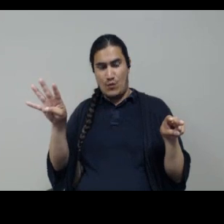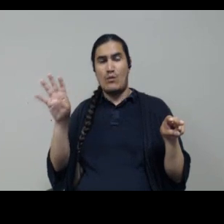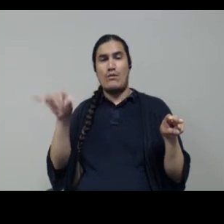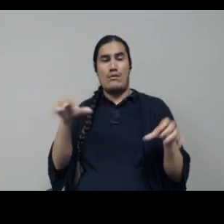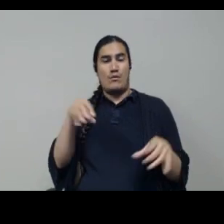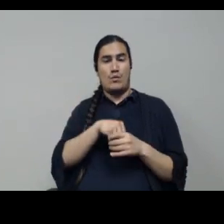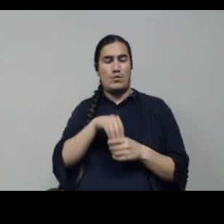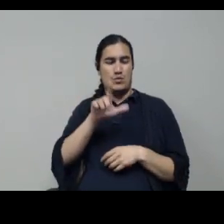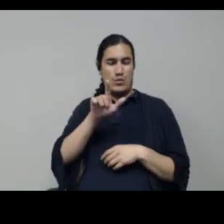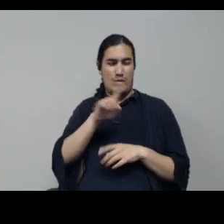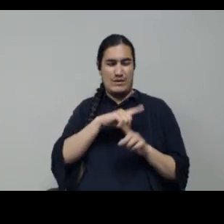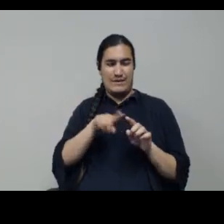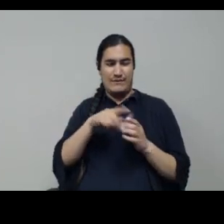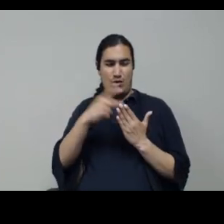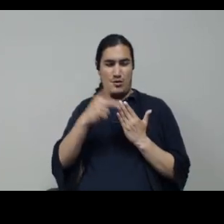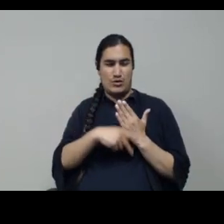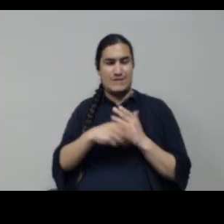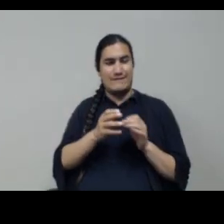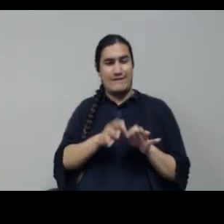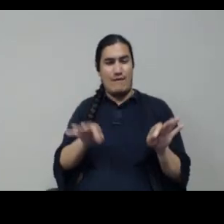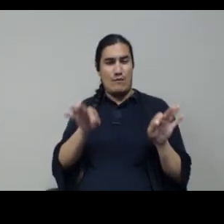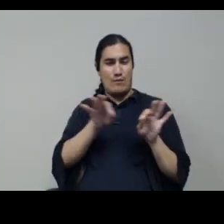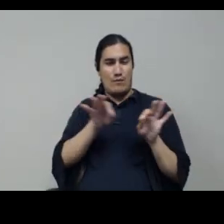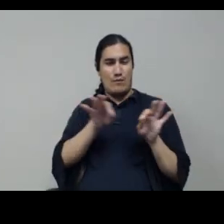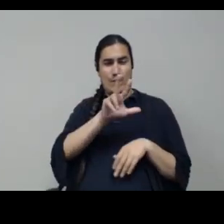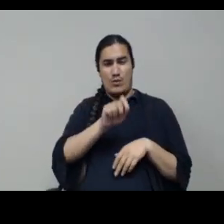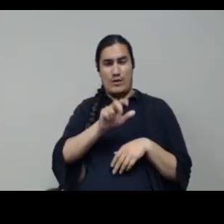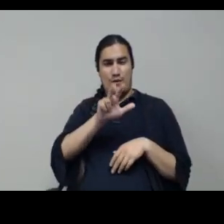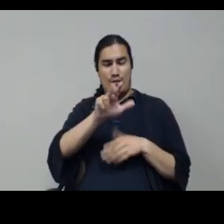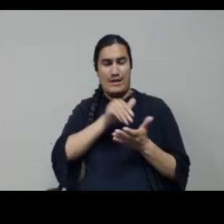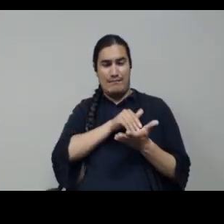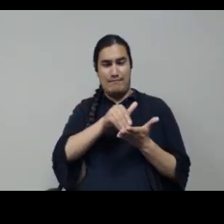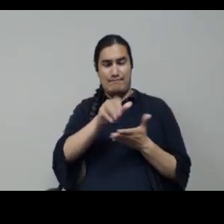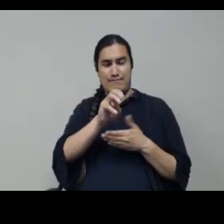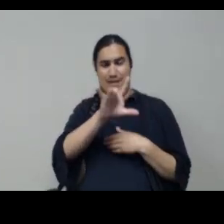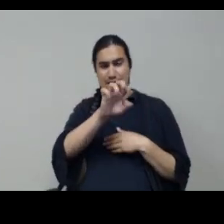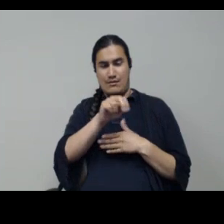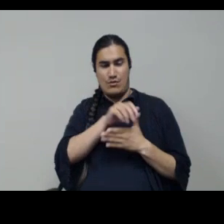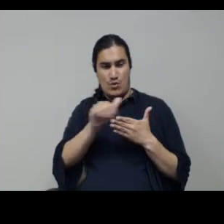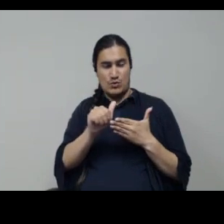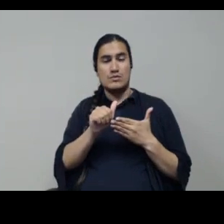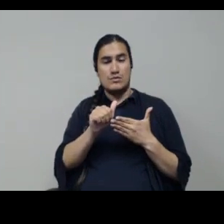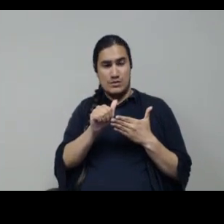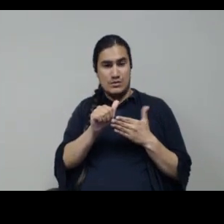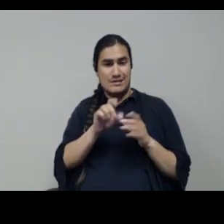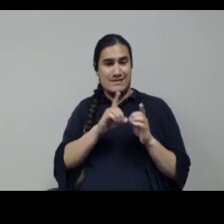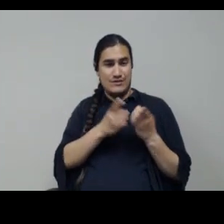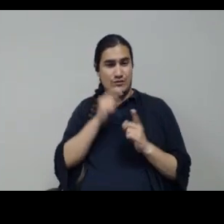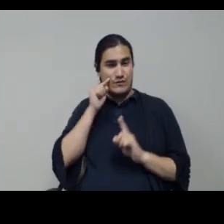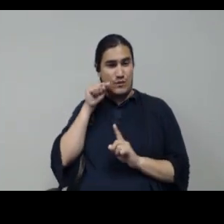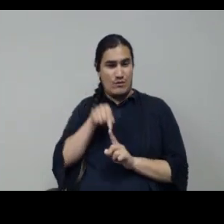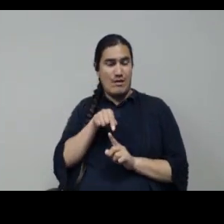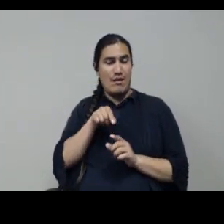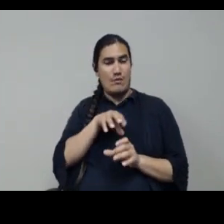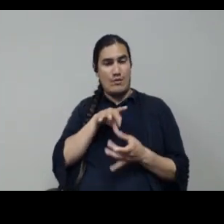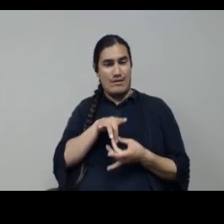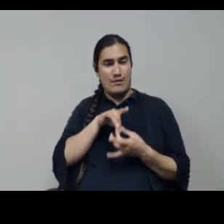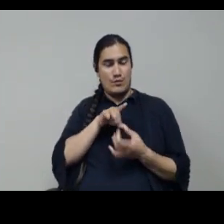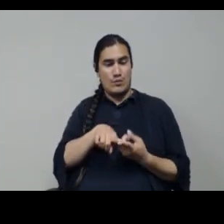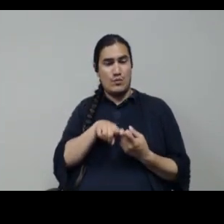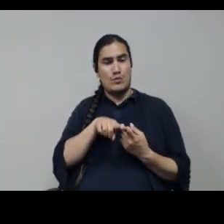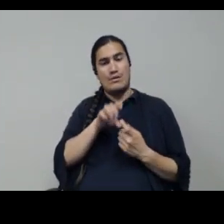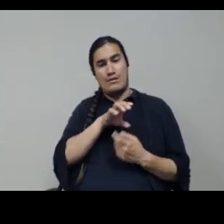21 projects valued at $3.3 million. The Division of Aeronautics, in collaboration with Commission staff,